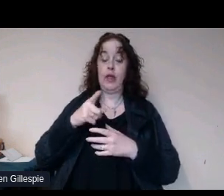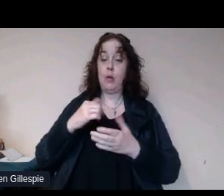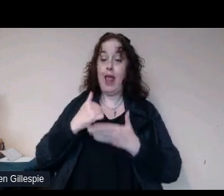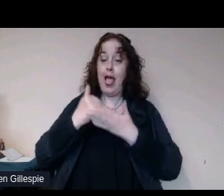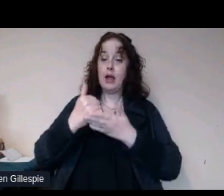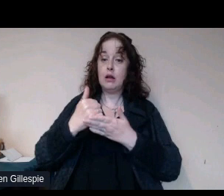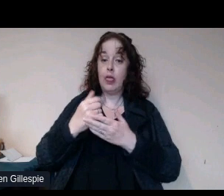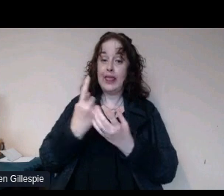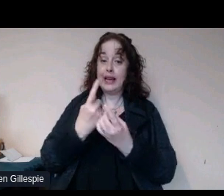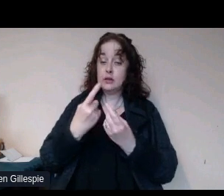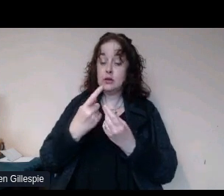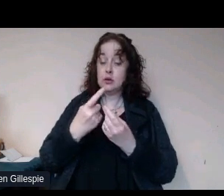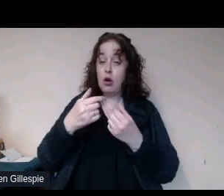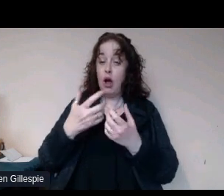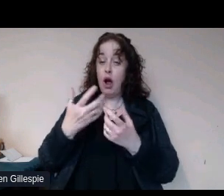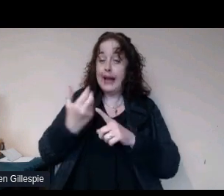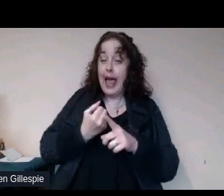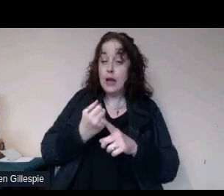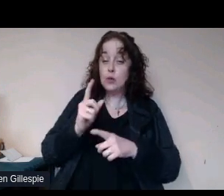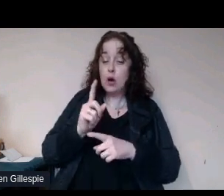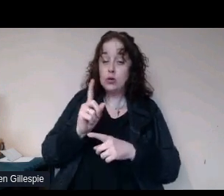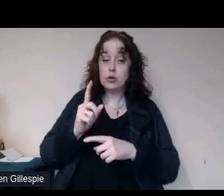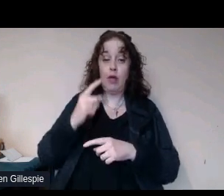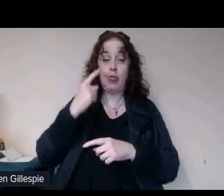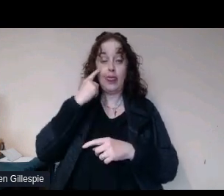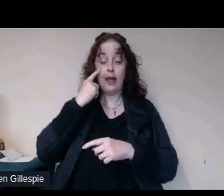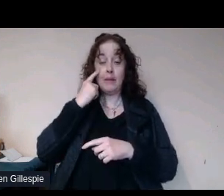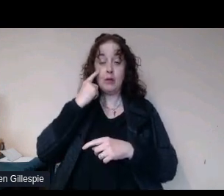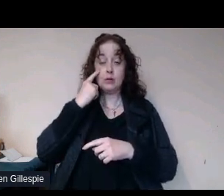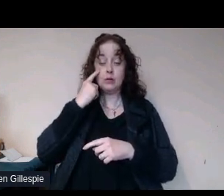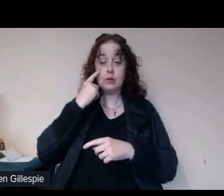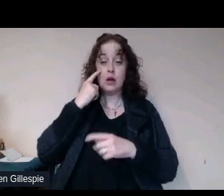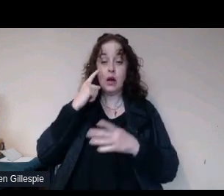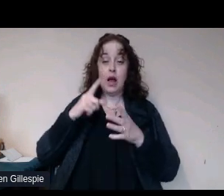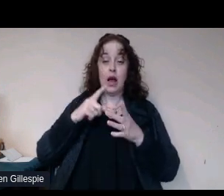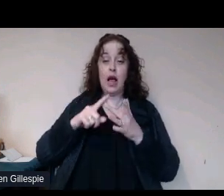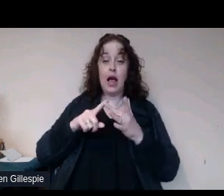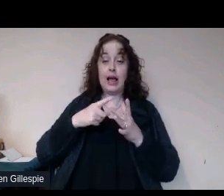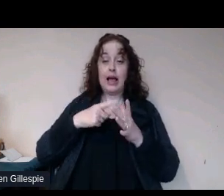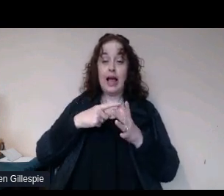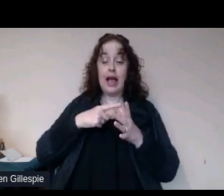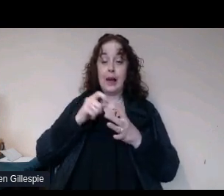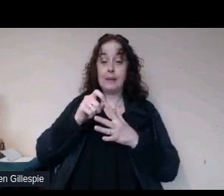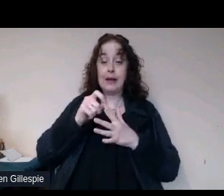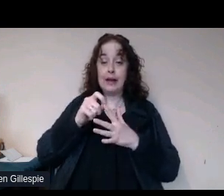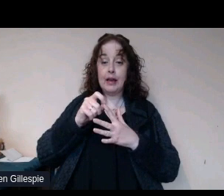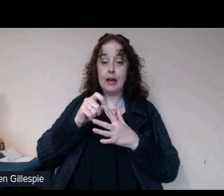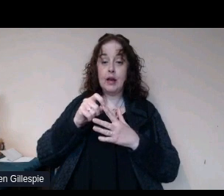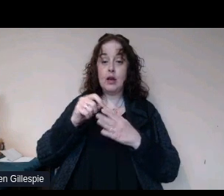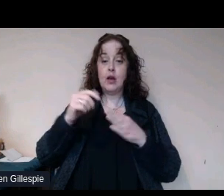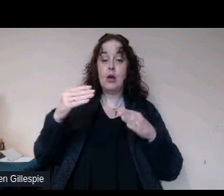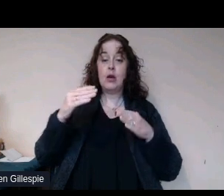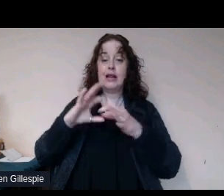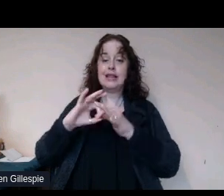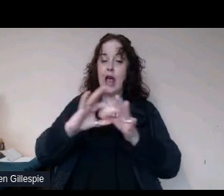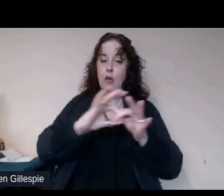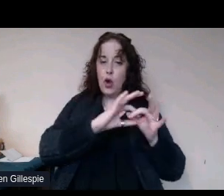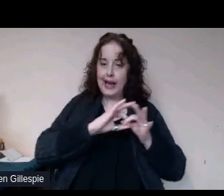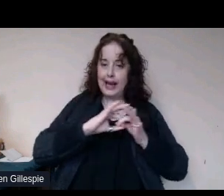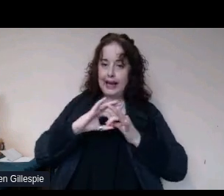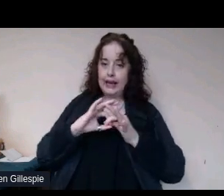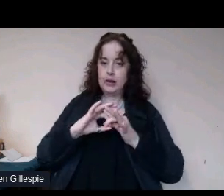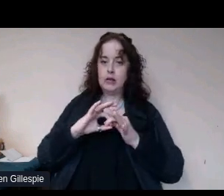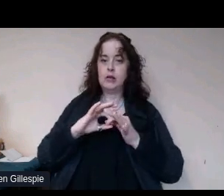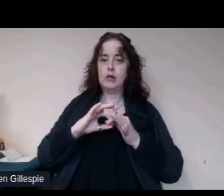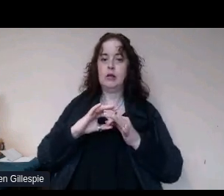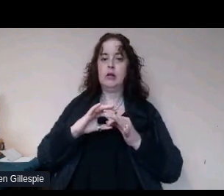to coming back to the three pillars of IAAP, it was networking. Two of them, they were networking and education, and this